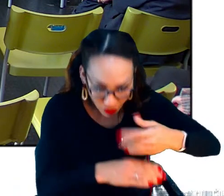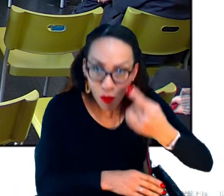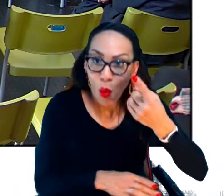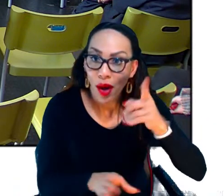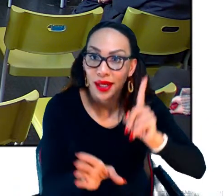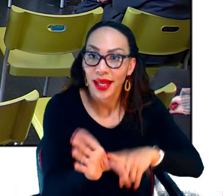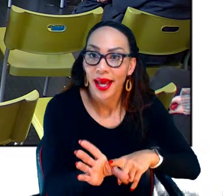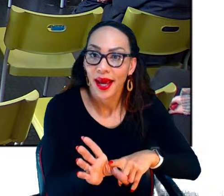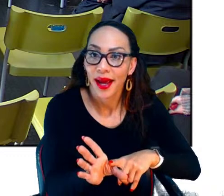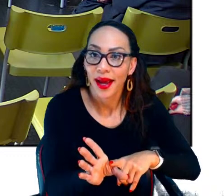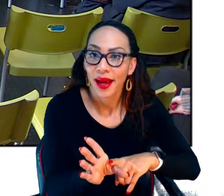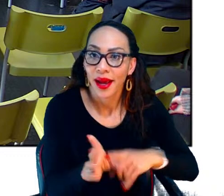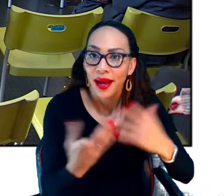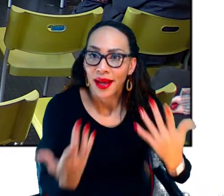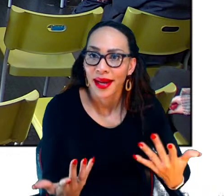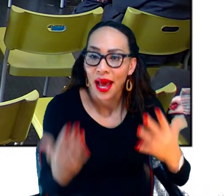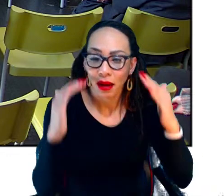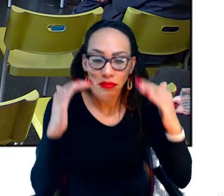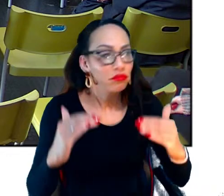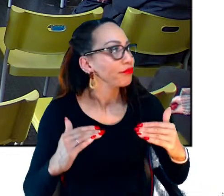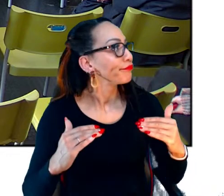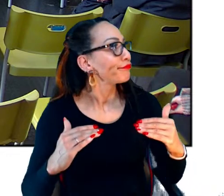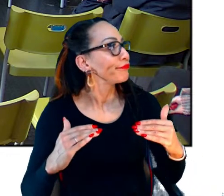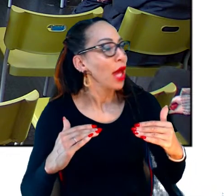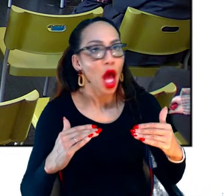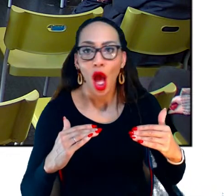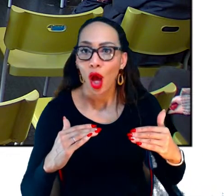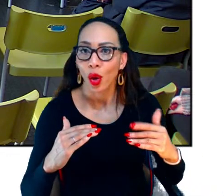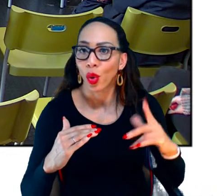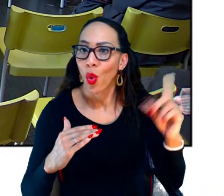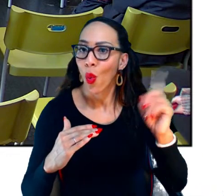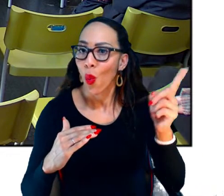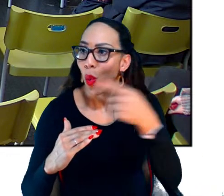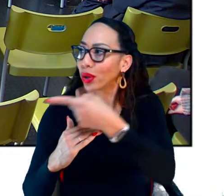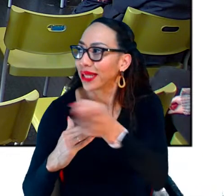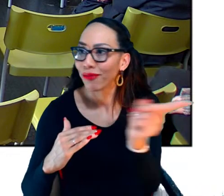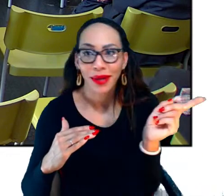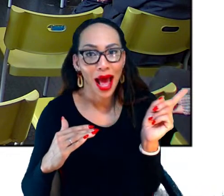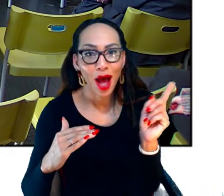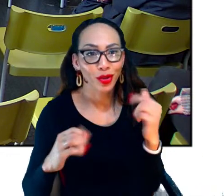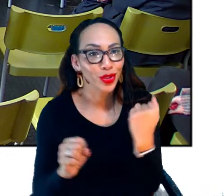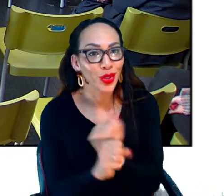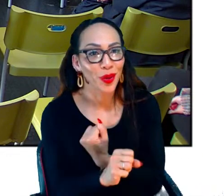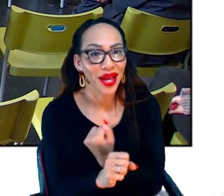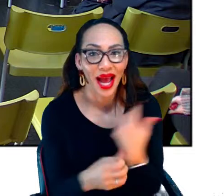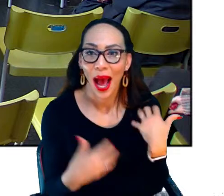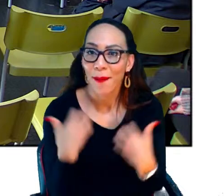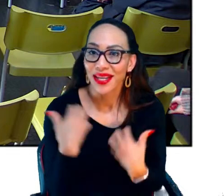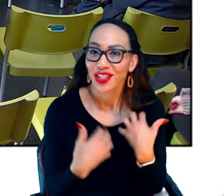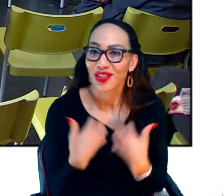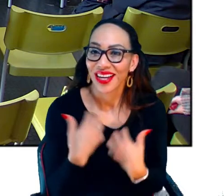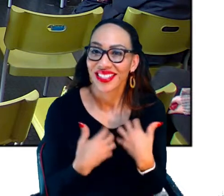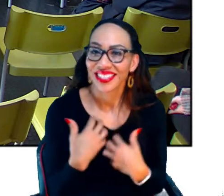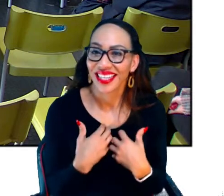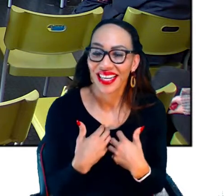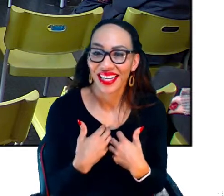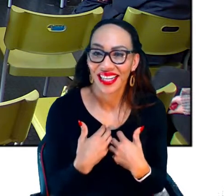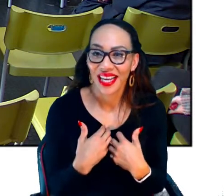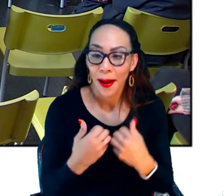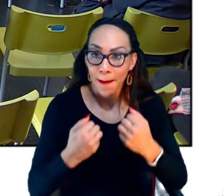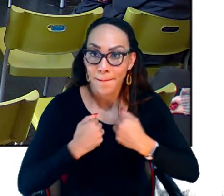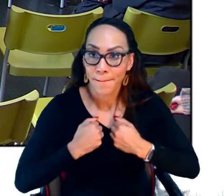coming out and just going like, oh, what's everybody else doing? So I'm just interested in the directions that the work can